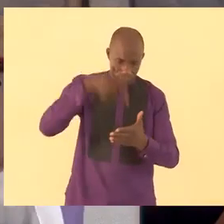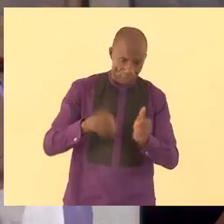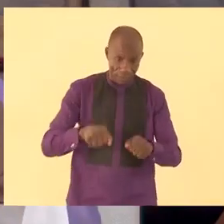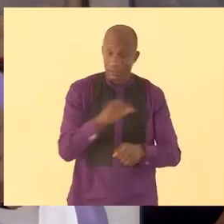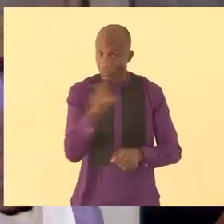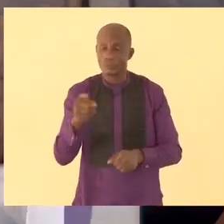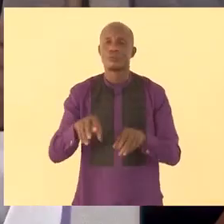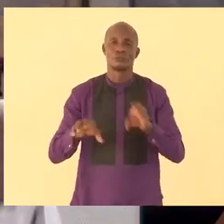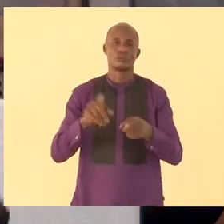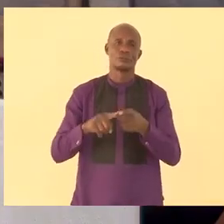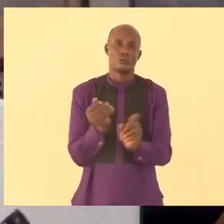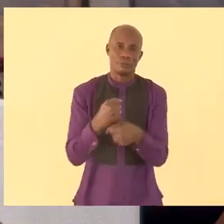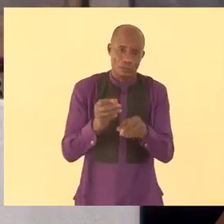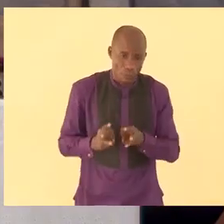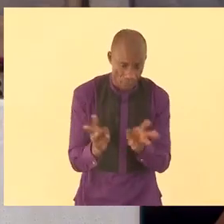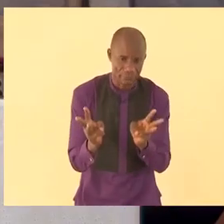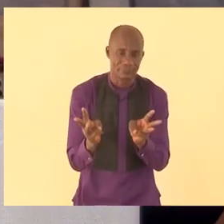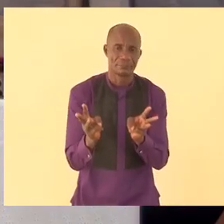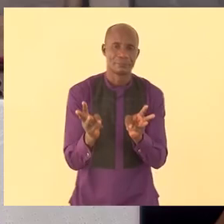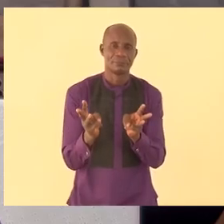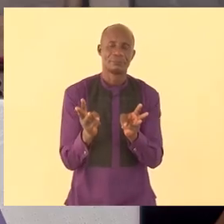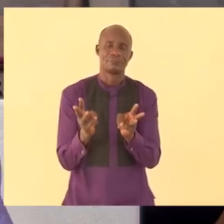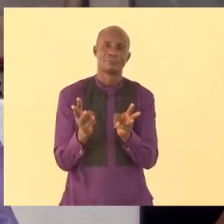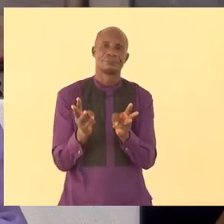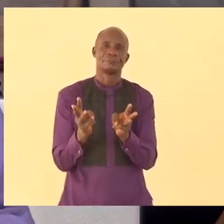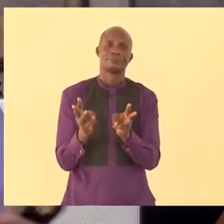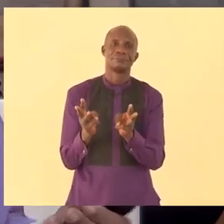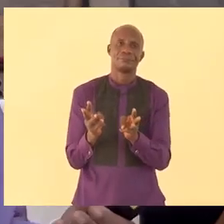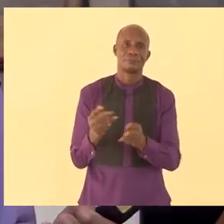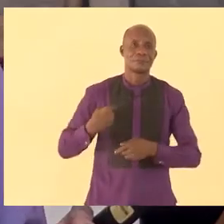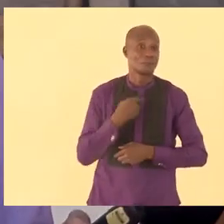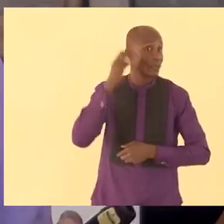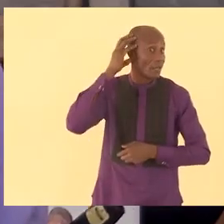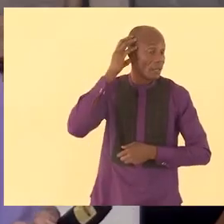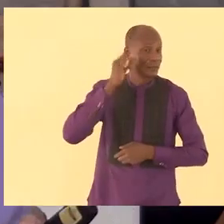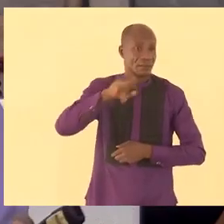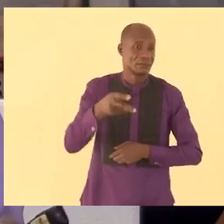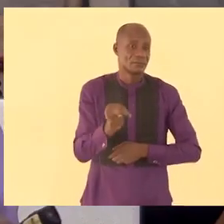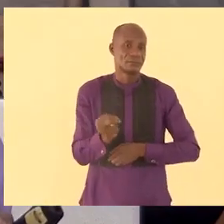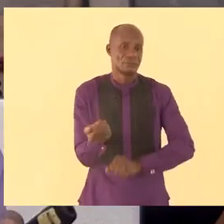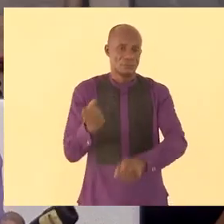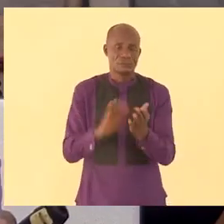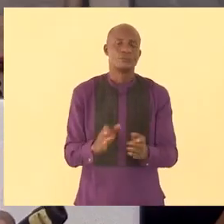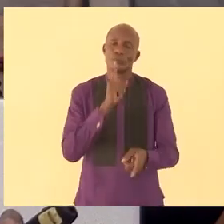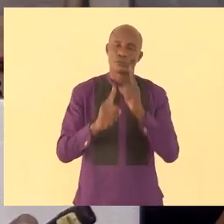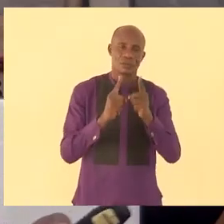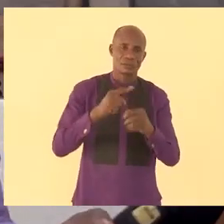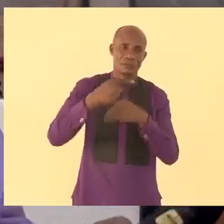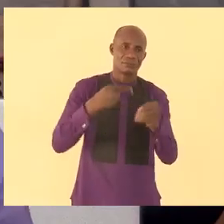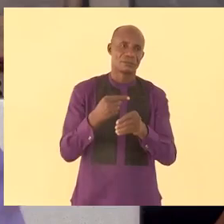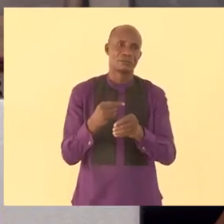What can you do to pave the way? I mean, we heard John the Baptist talking about, last Sunday, talking